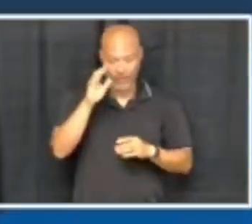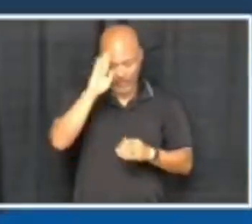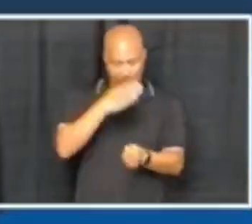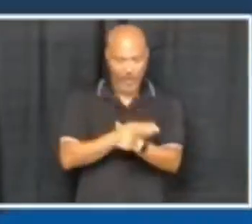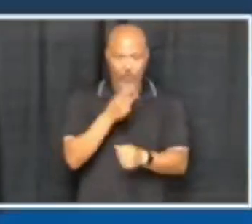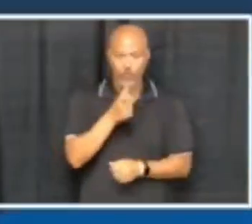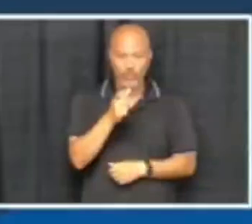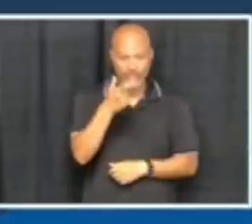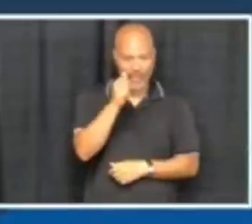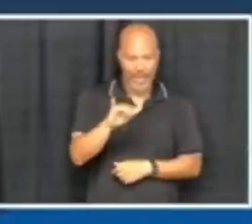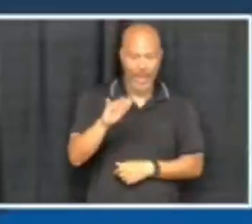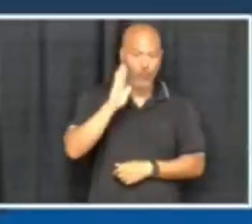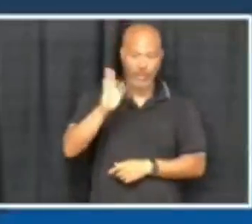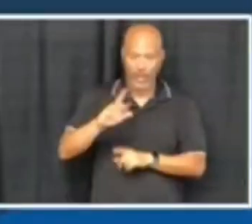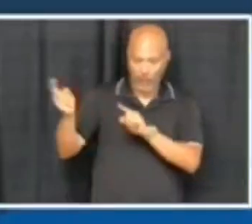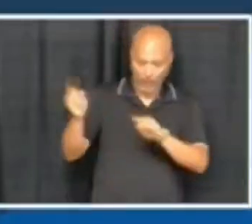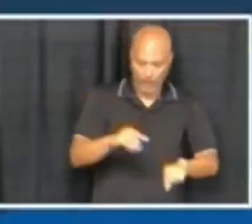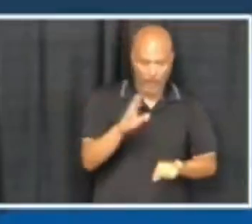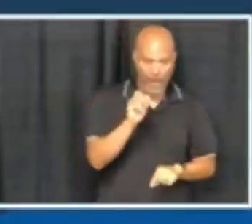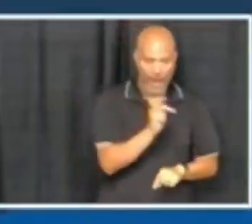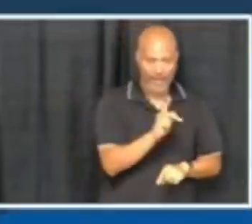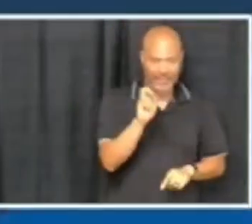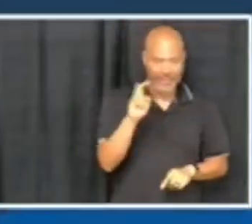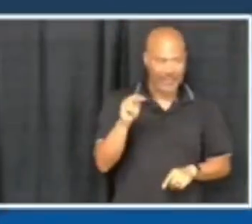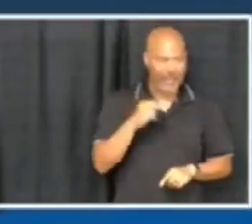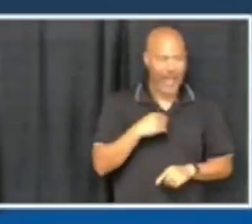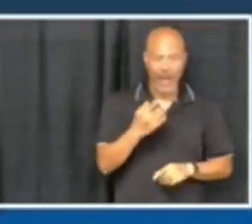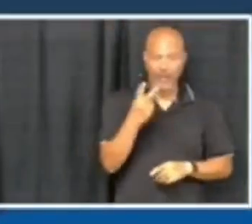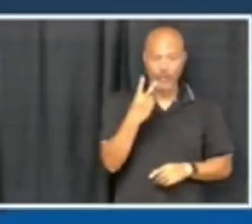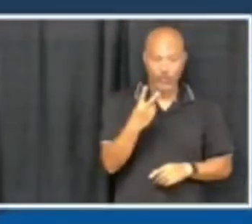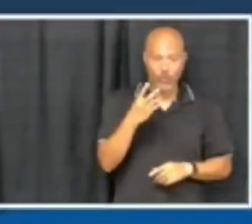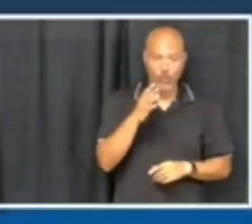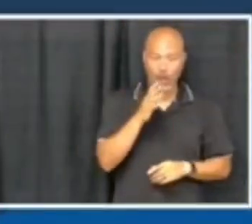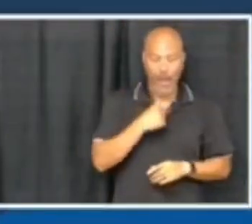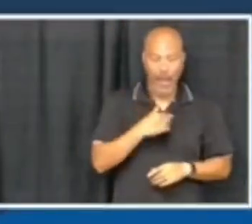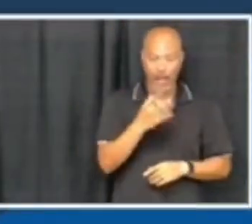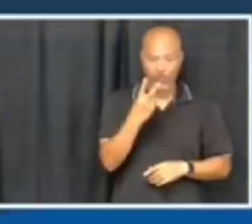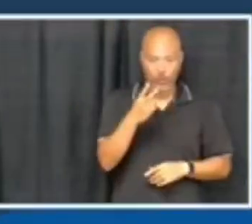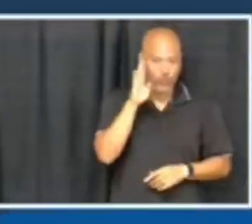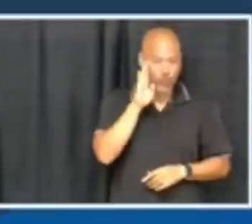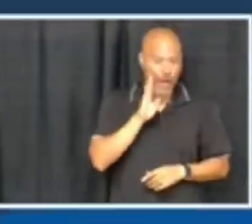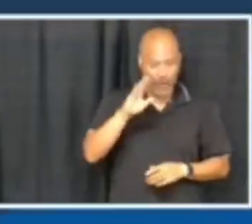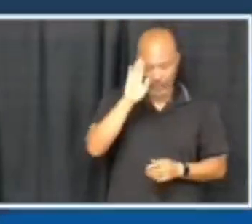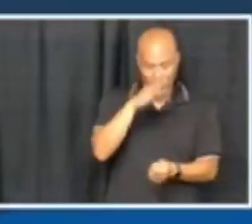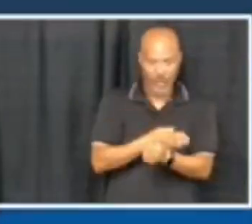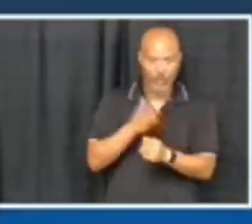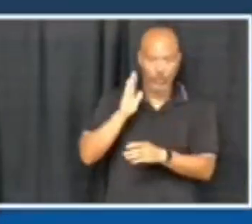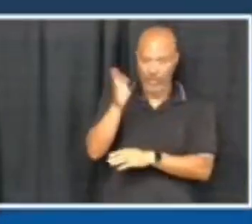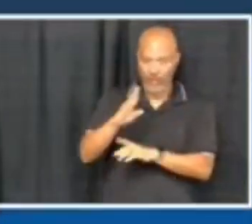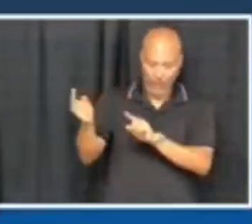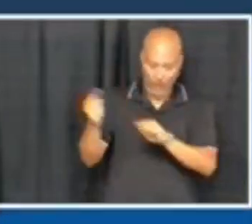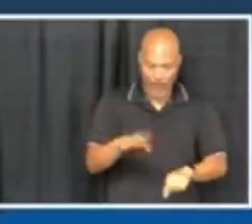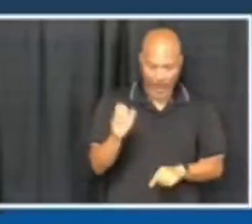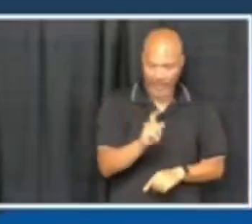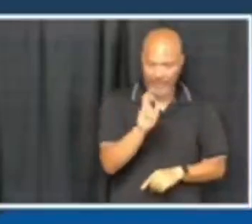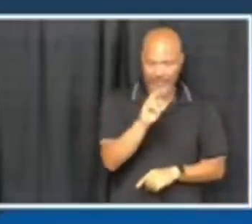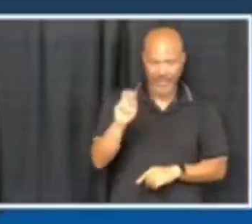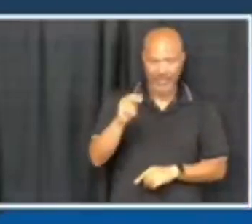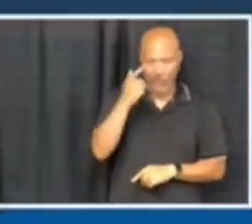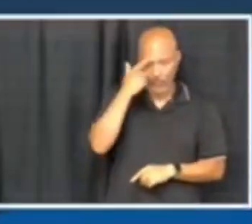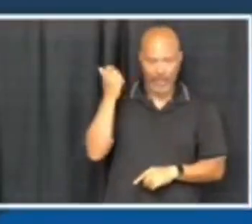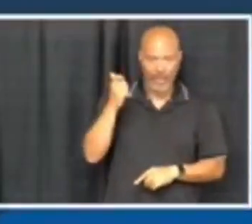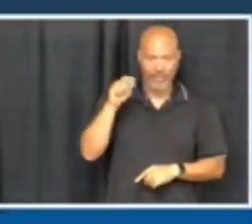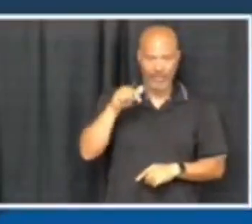will never come back to Tennessee, and the mother of 2 brown sons who will never come back to Tennessee because of